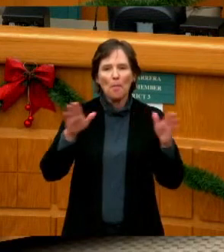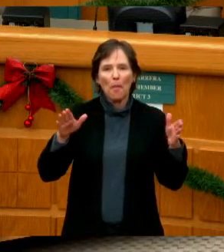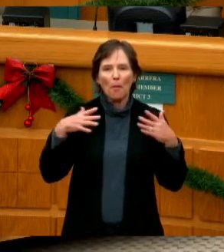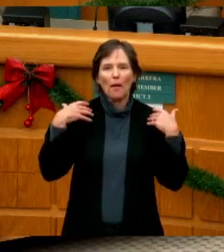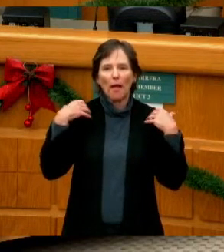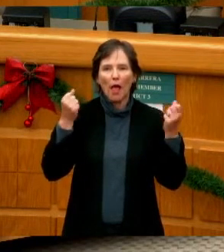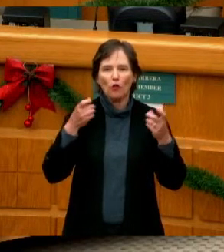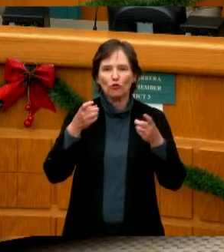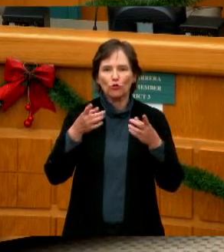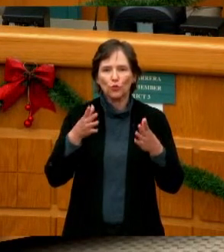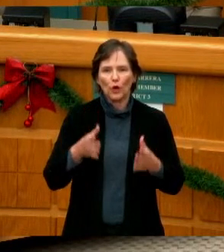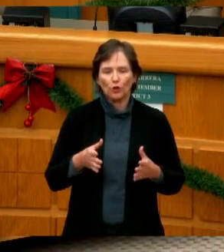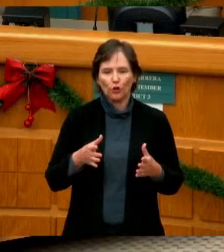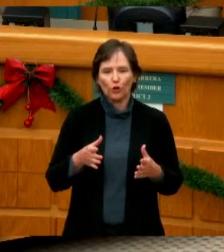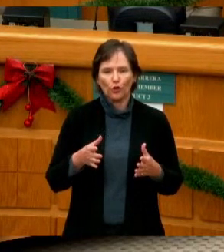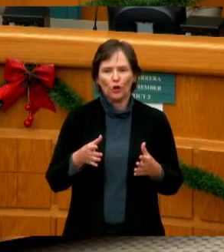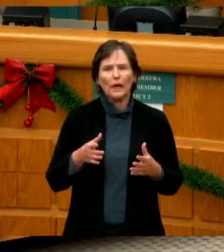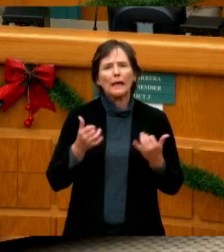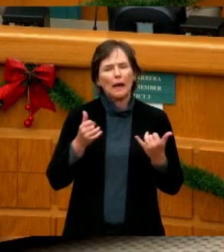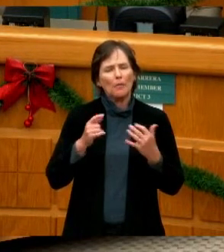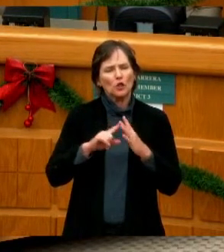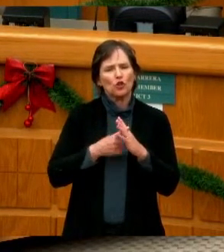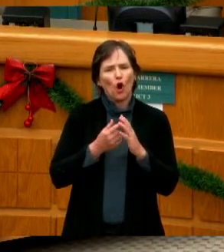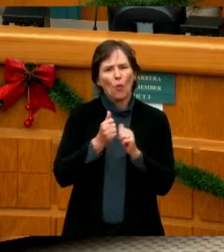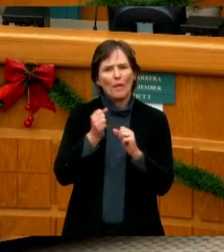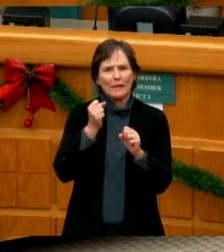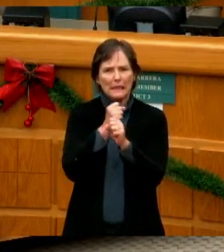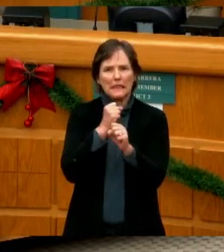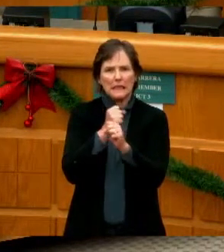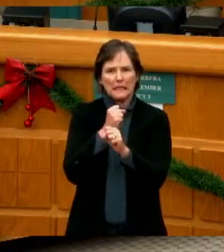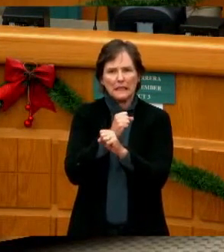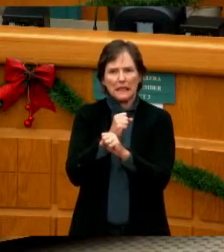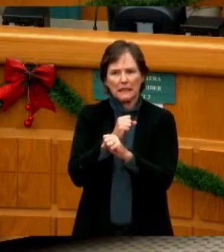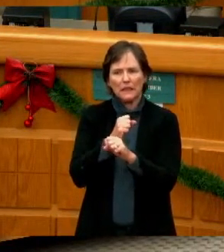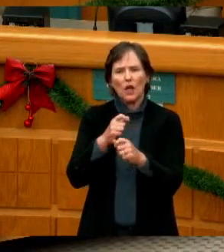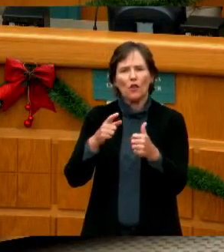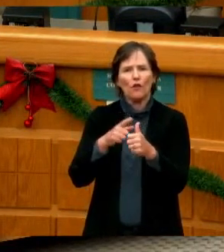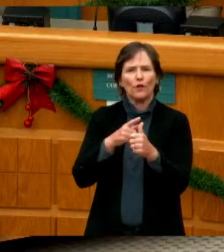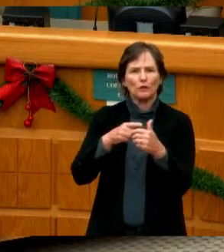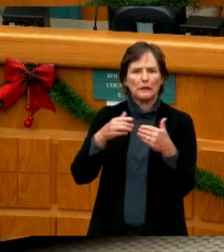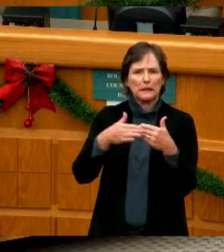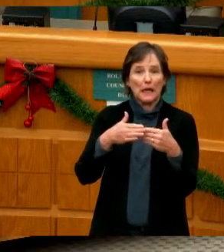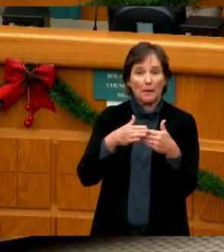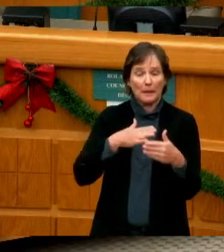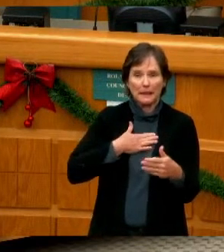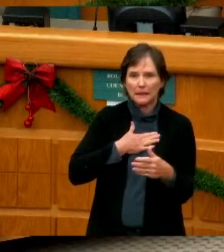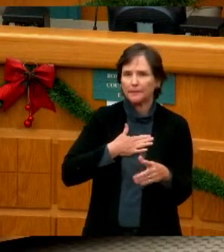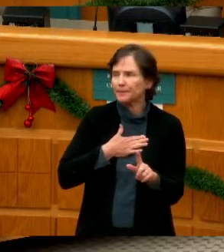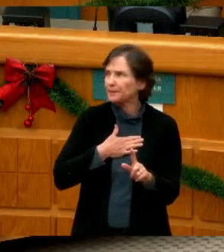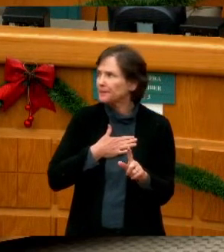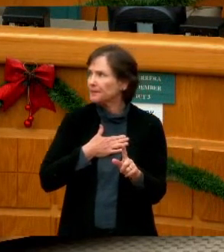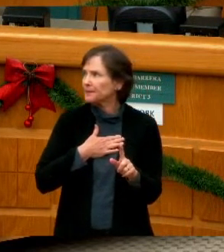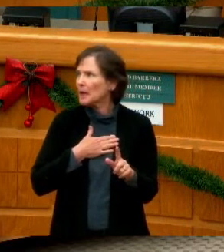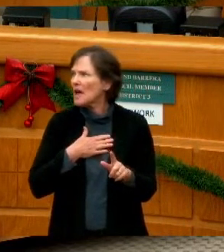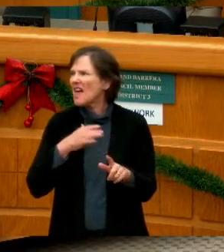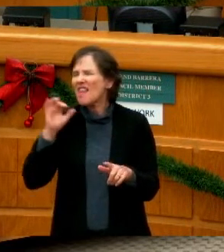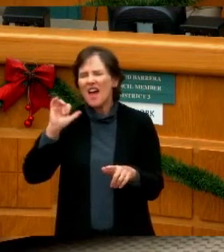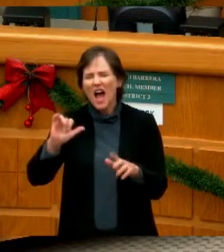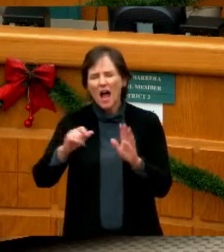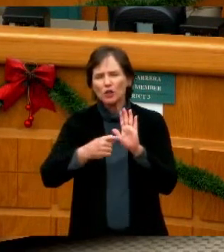Good evening, Annette Rodriguez, Public Health Director. I'm going to go ahead and start with the COVID-19 statistics. First slide,